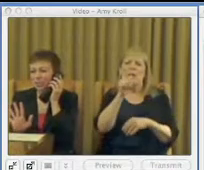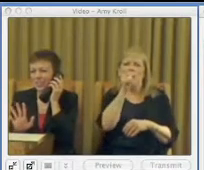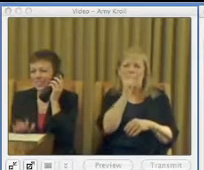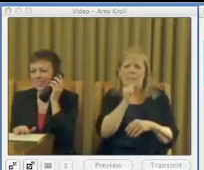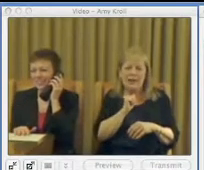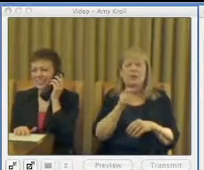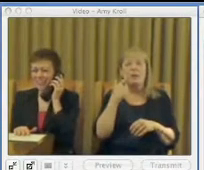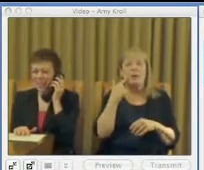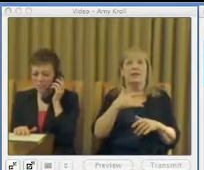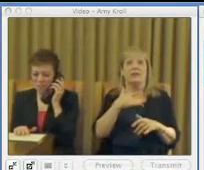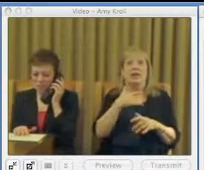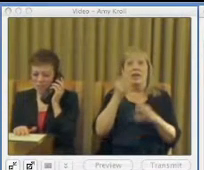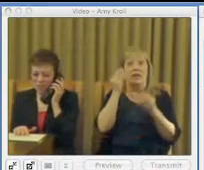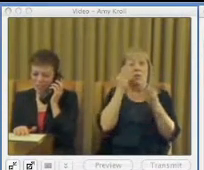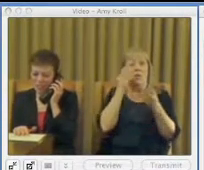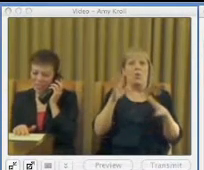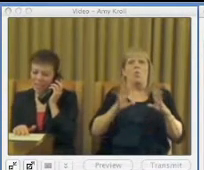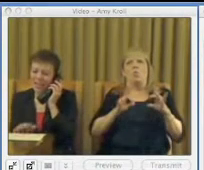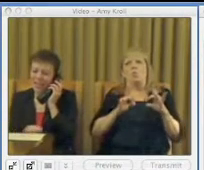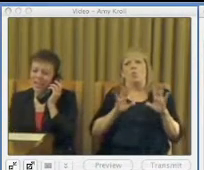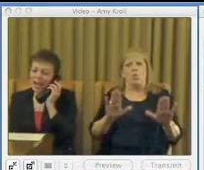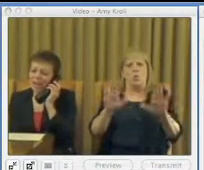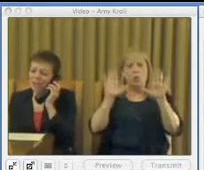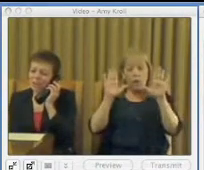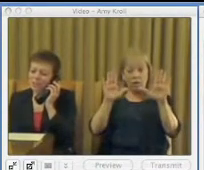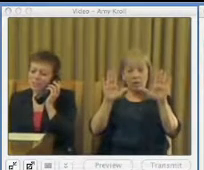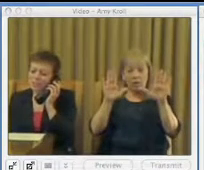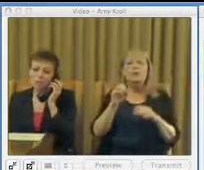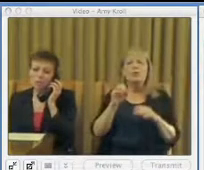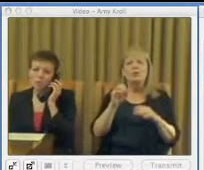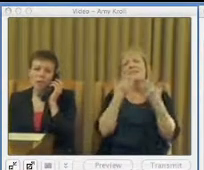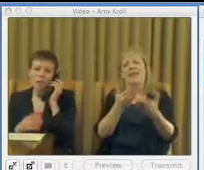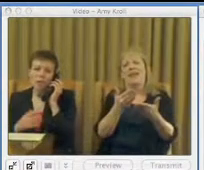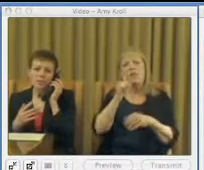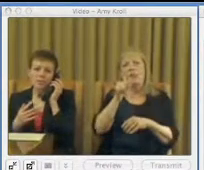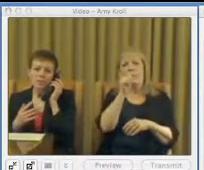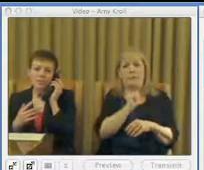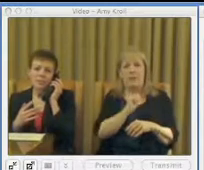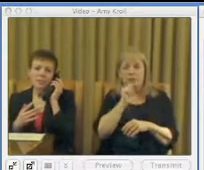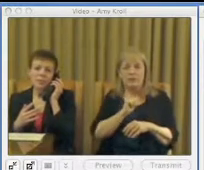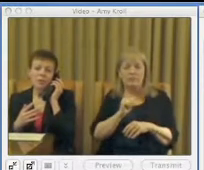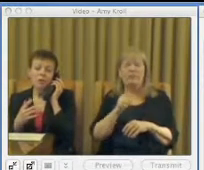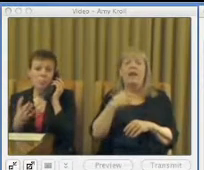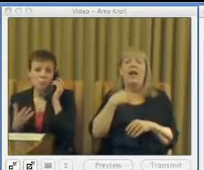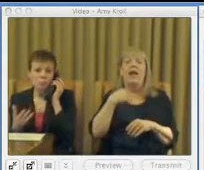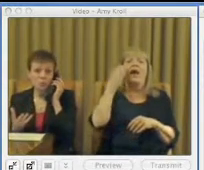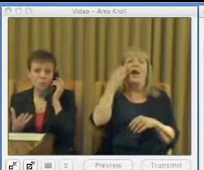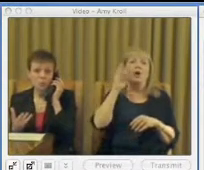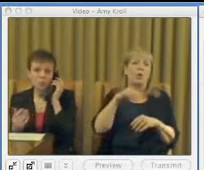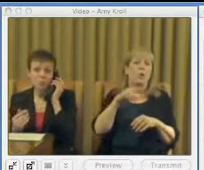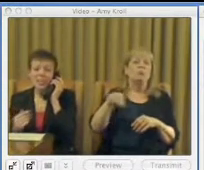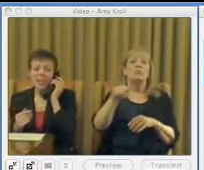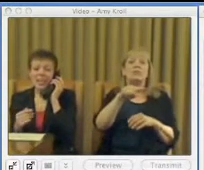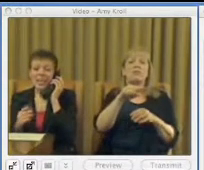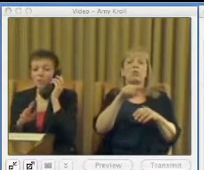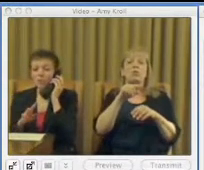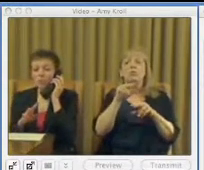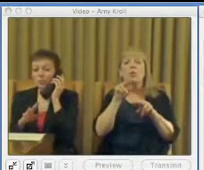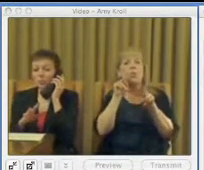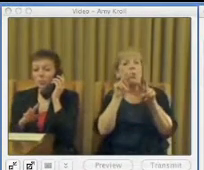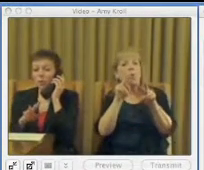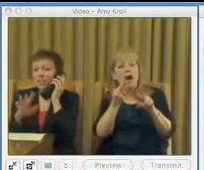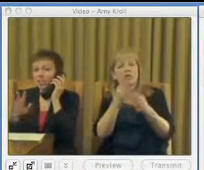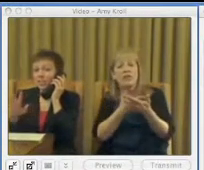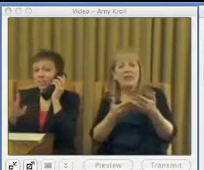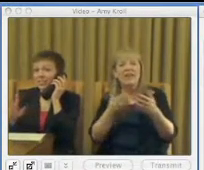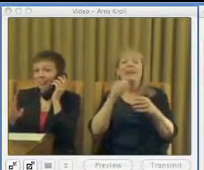was exceptionally good content. So thank you for your patience on that. I know that some of you are watching this in homes as